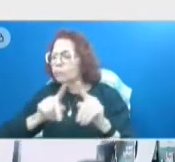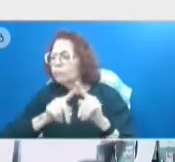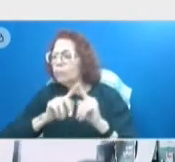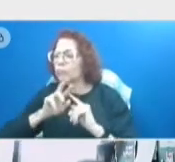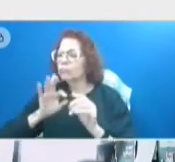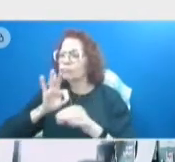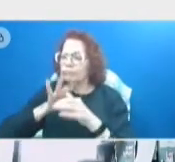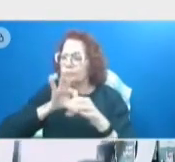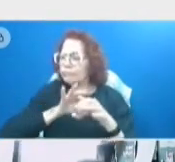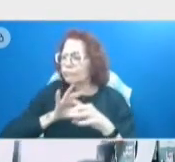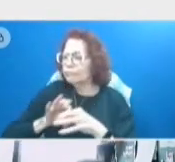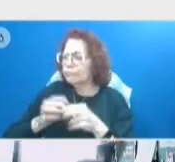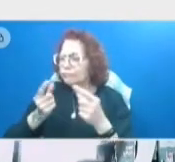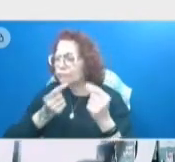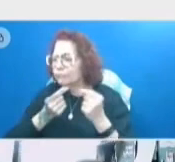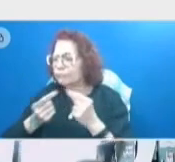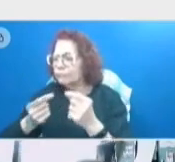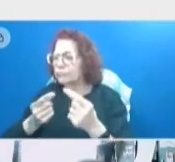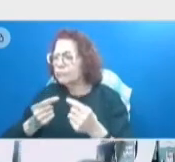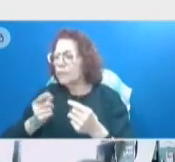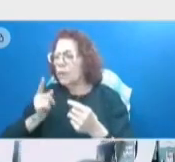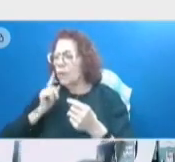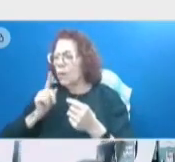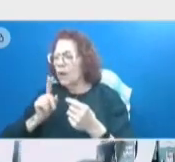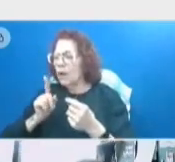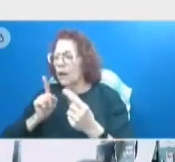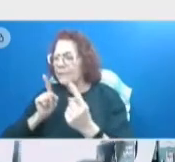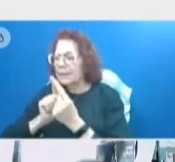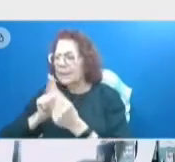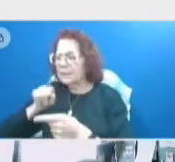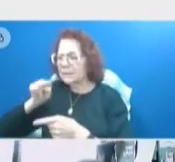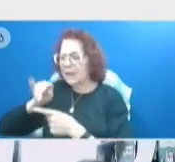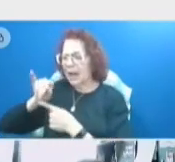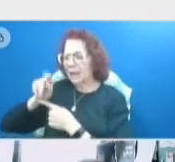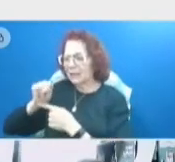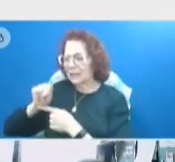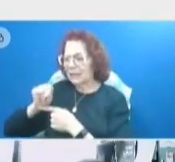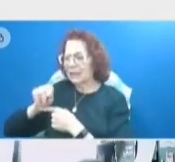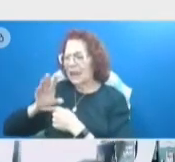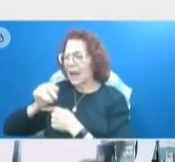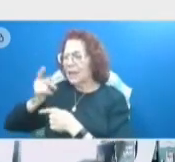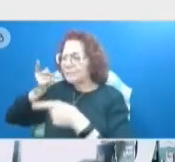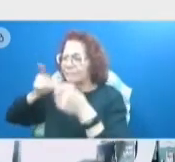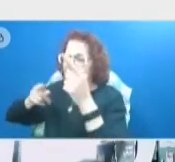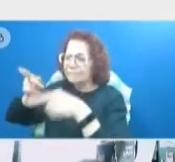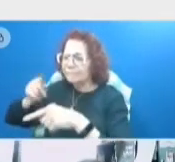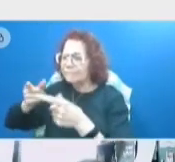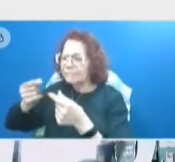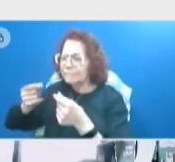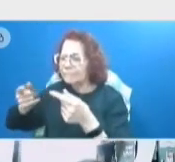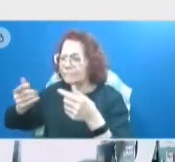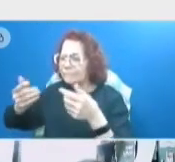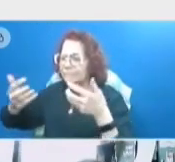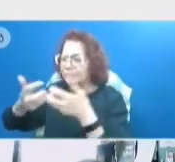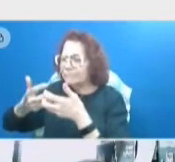and compliance on upgrades to the public reporting site that have been pushed